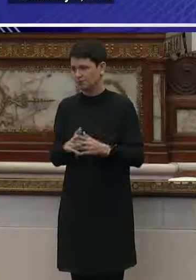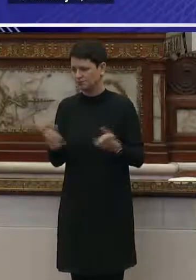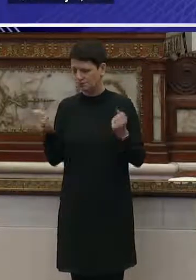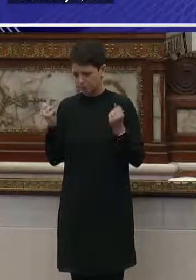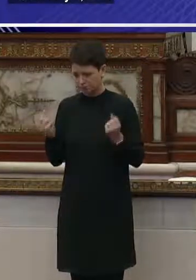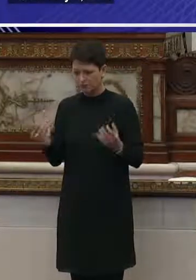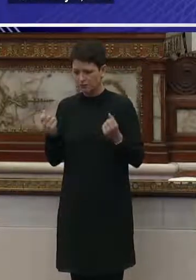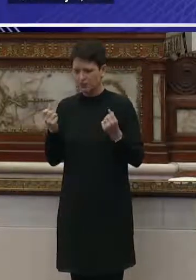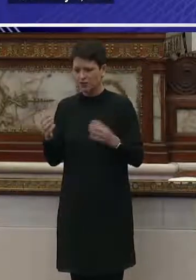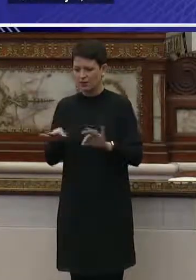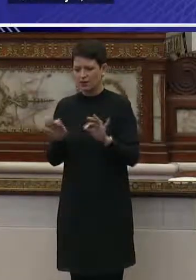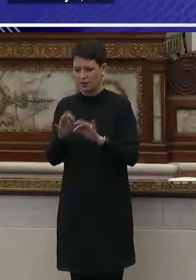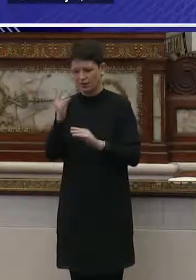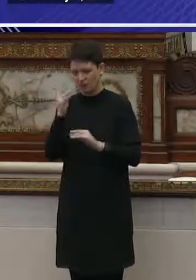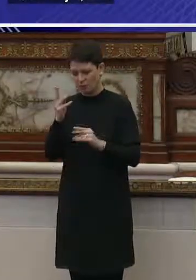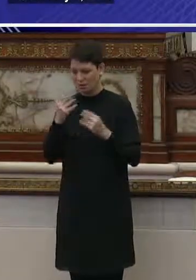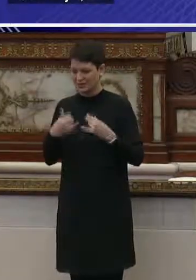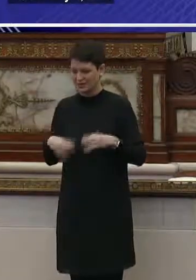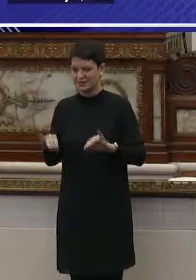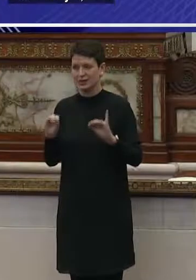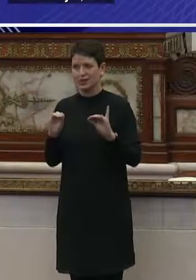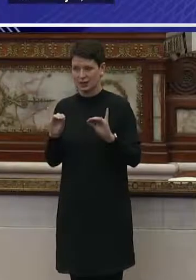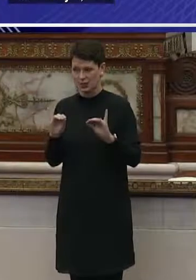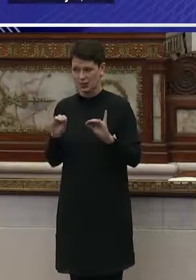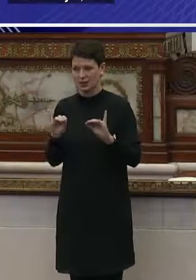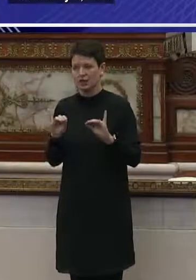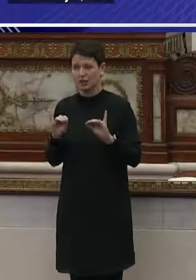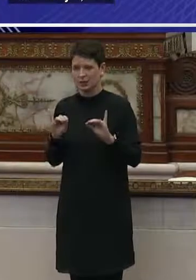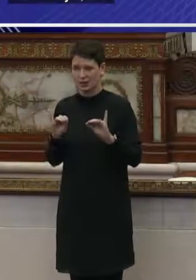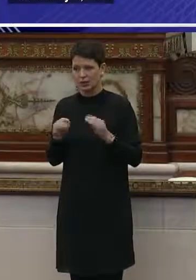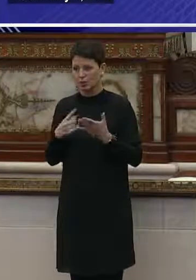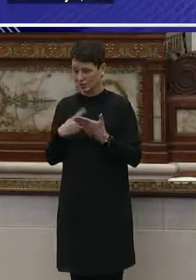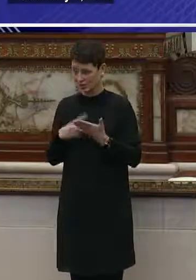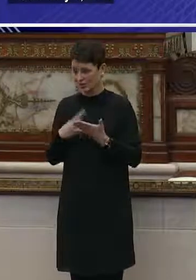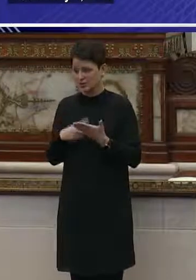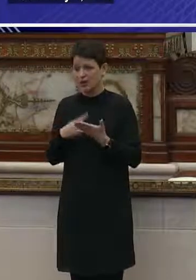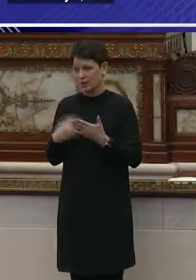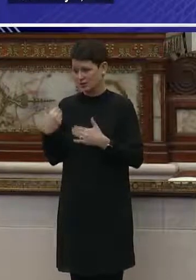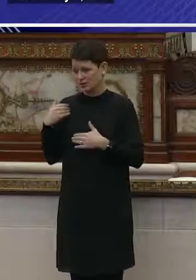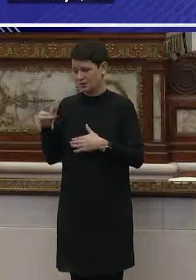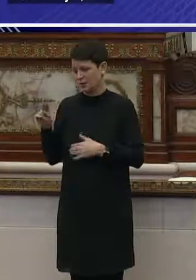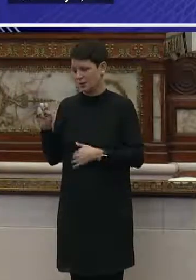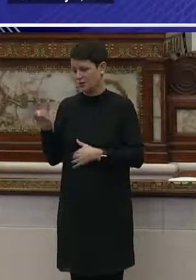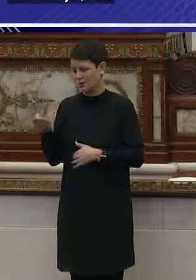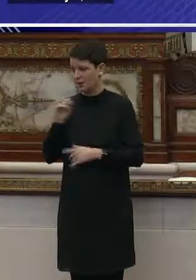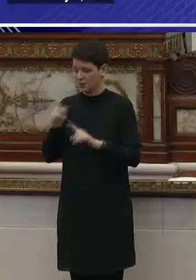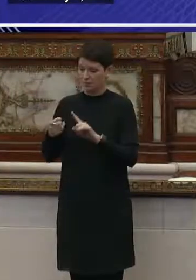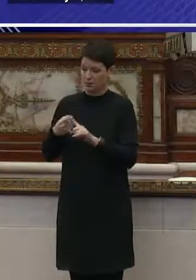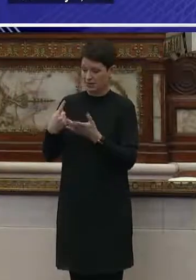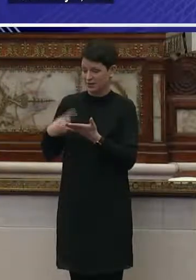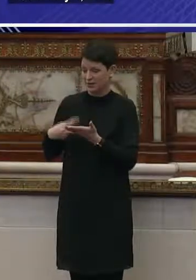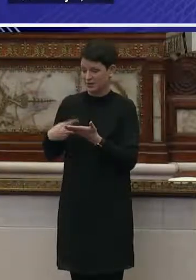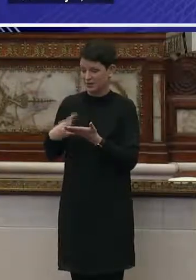of important information still was discussed at that, and it was only the beginning of